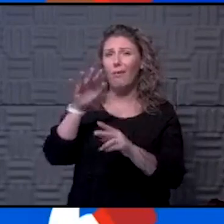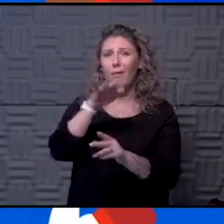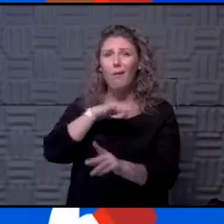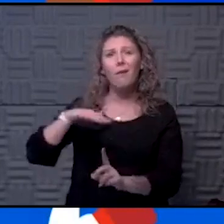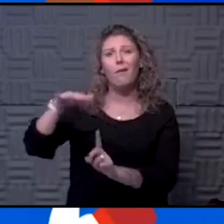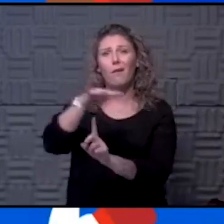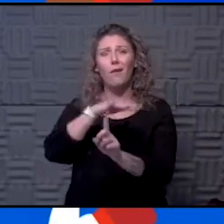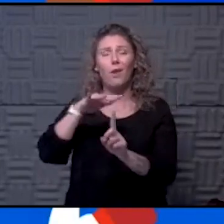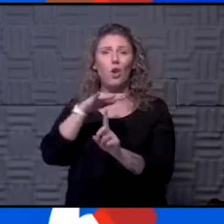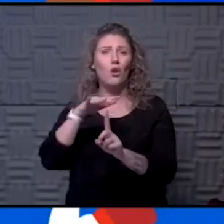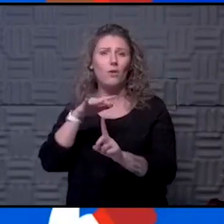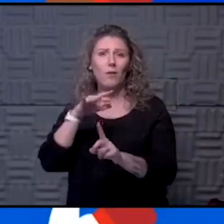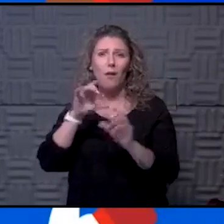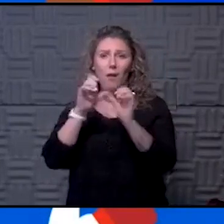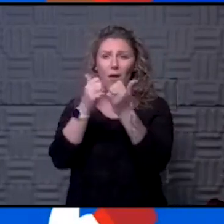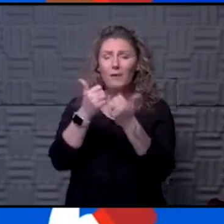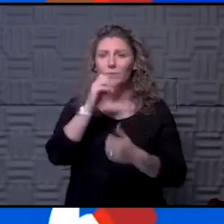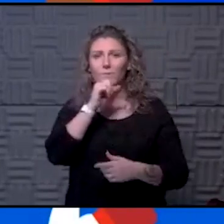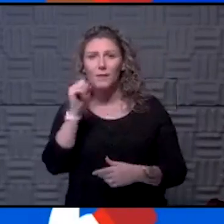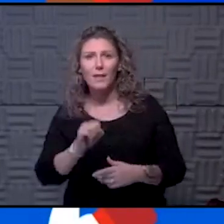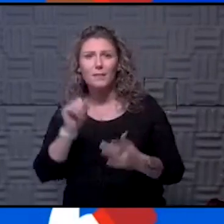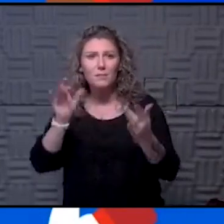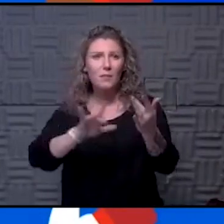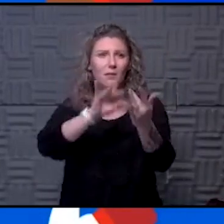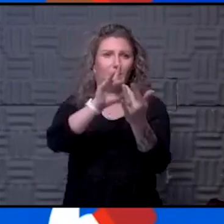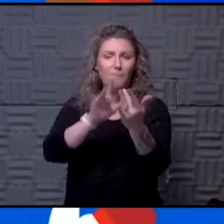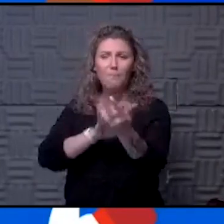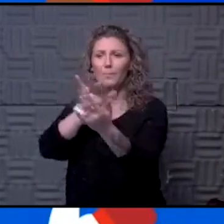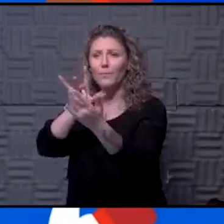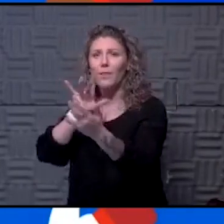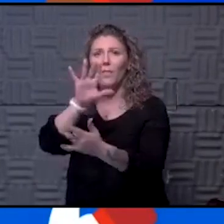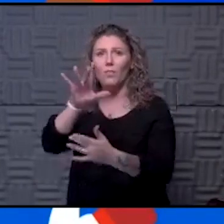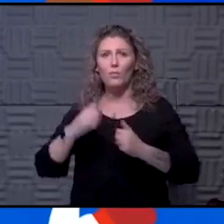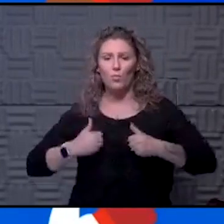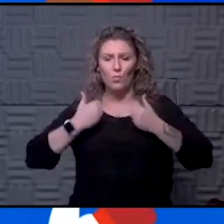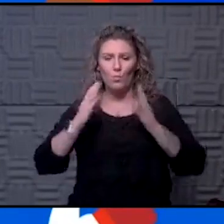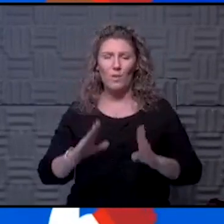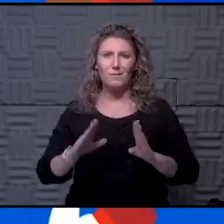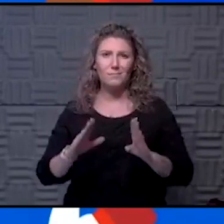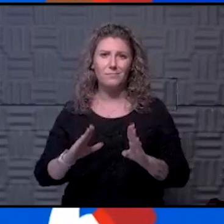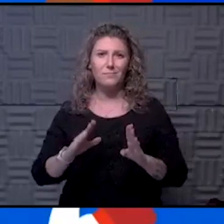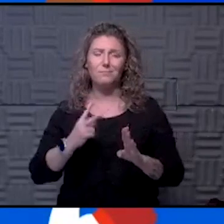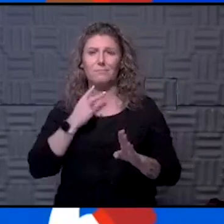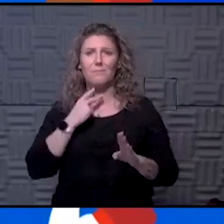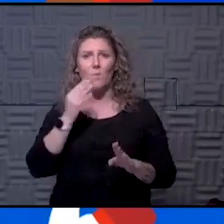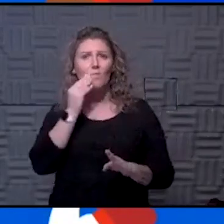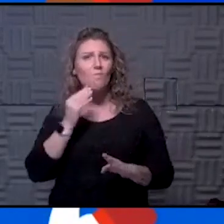on Aging to reach out to their residents who are homebound and also